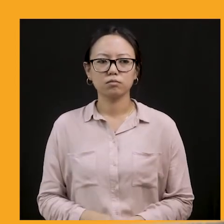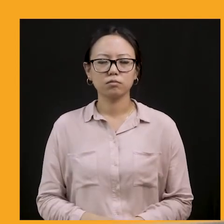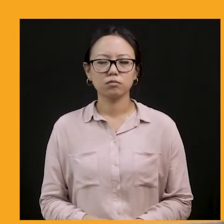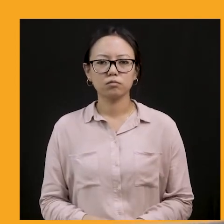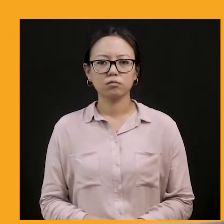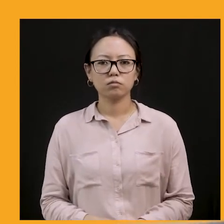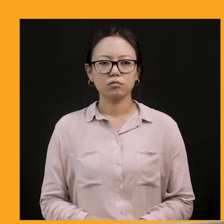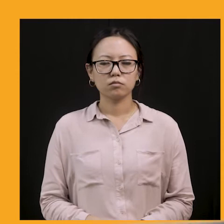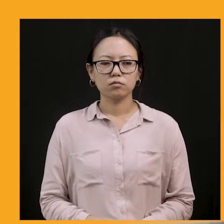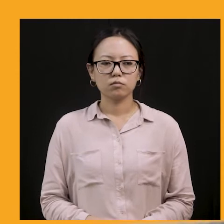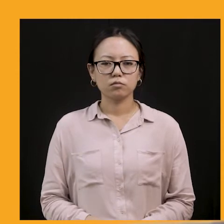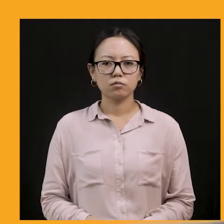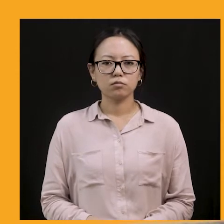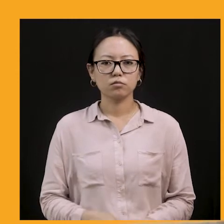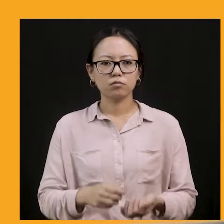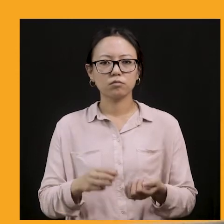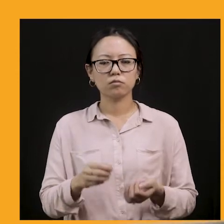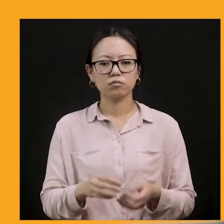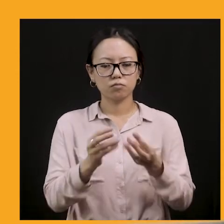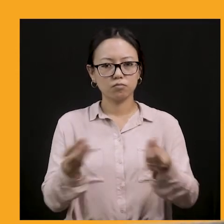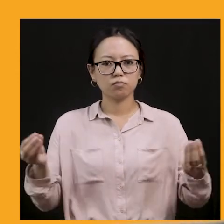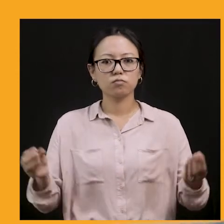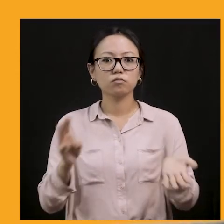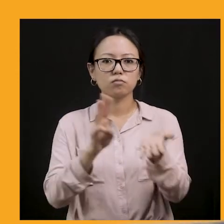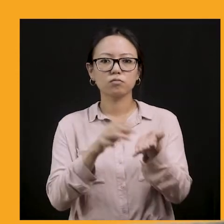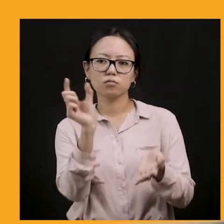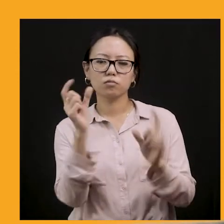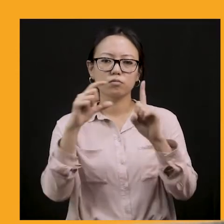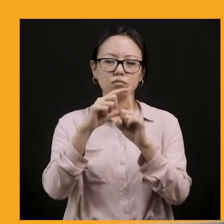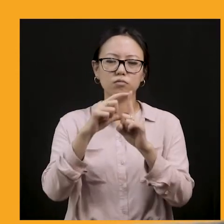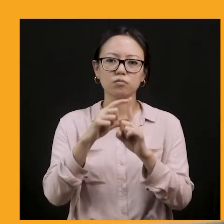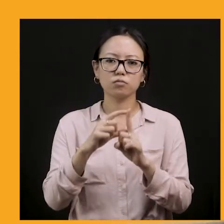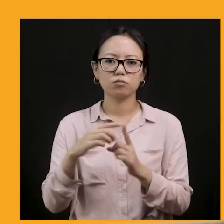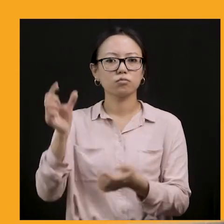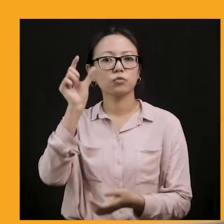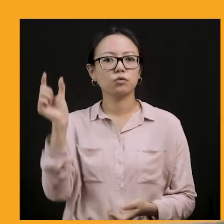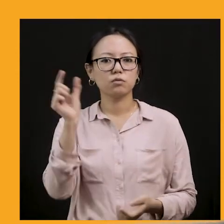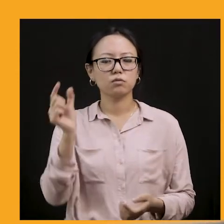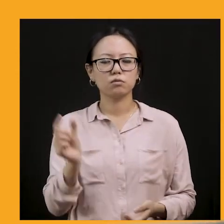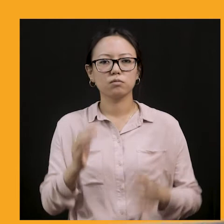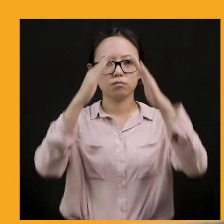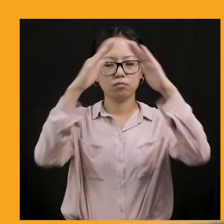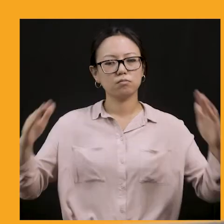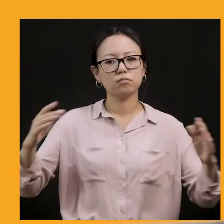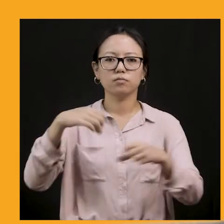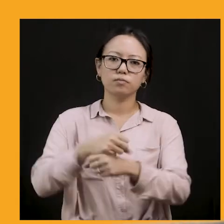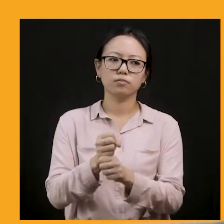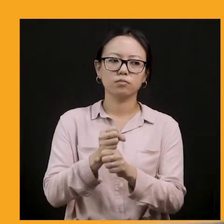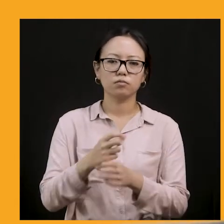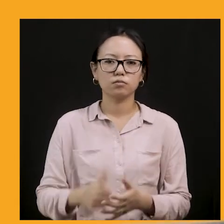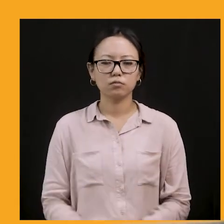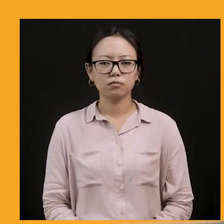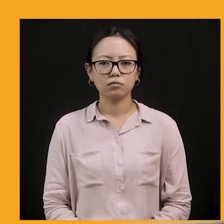Nagamese, we say mati, or these are made of mud. So dear students, these